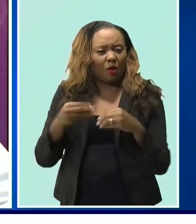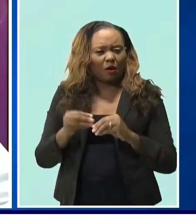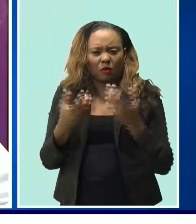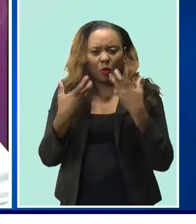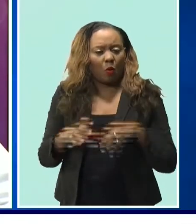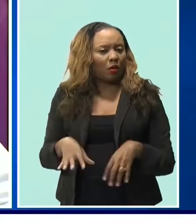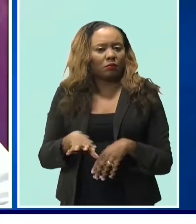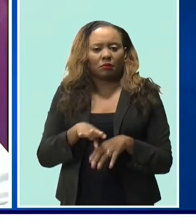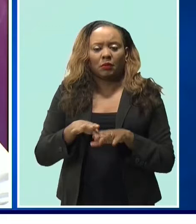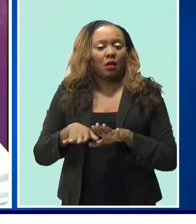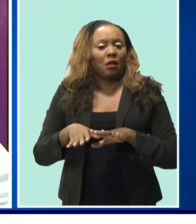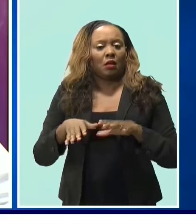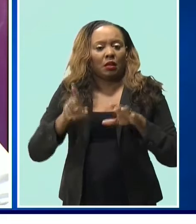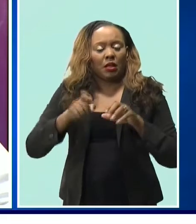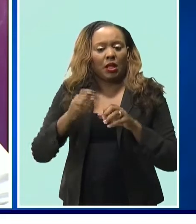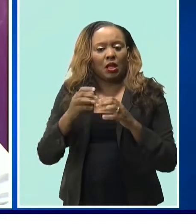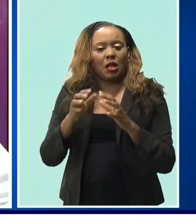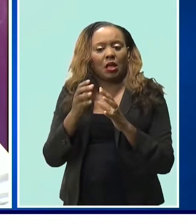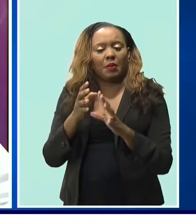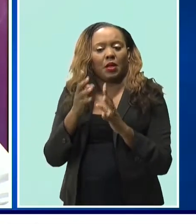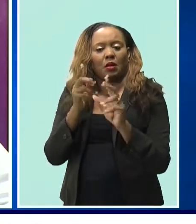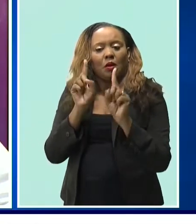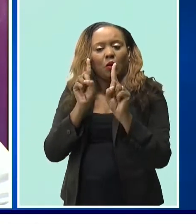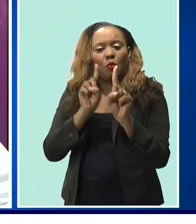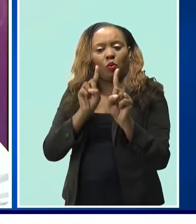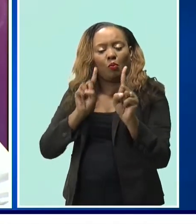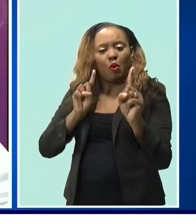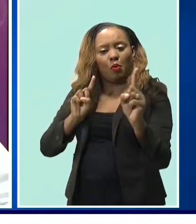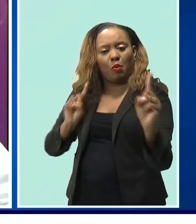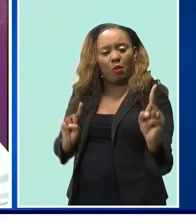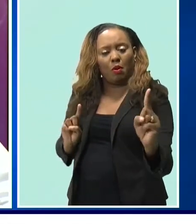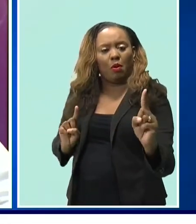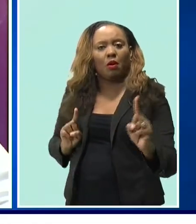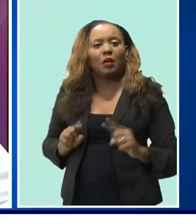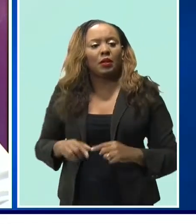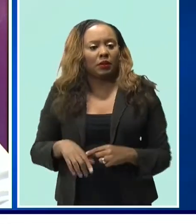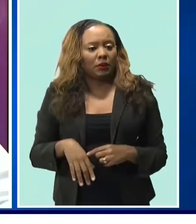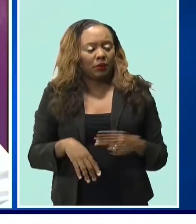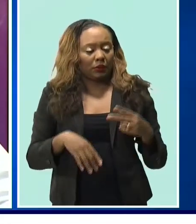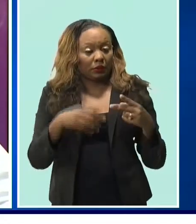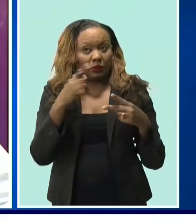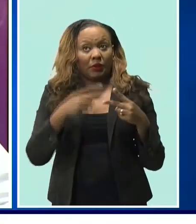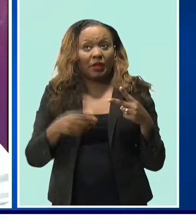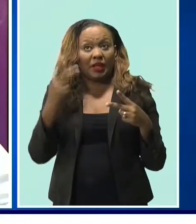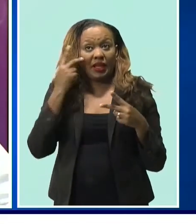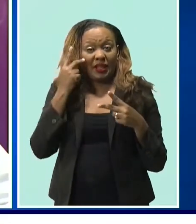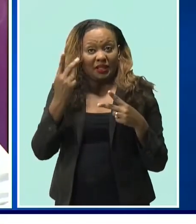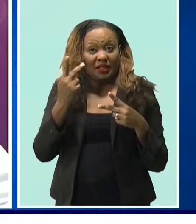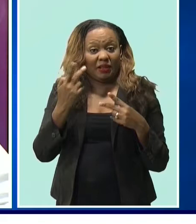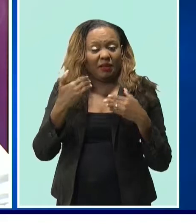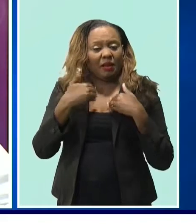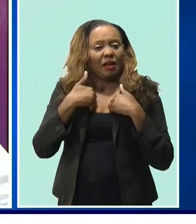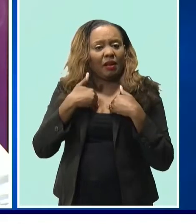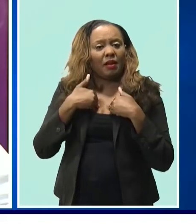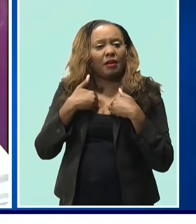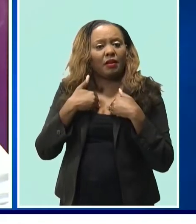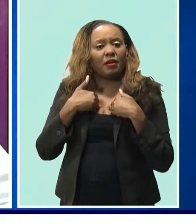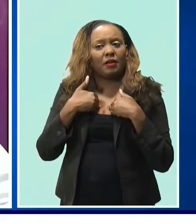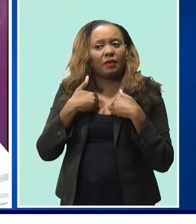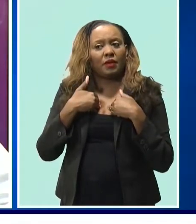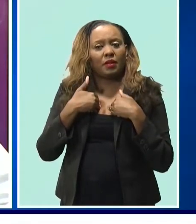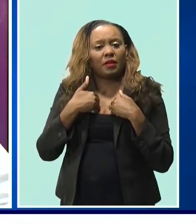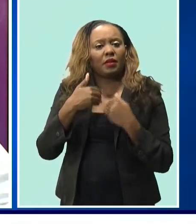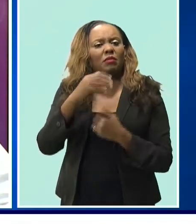meeting the public health requirements of physical distancing. And I see we have pulled up some of the one of the charts that I've